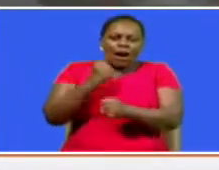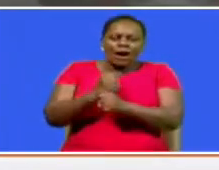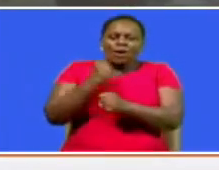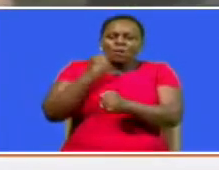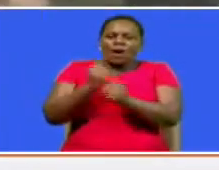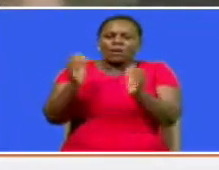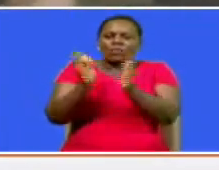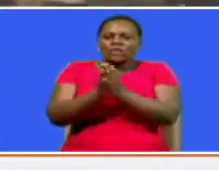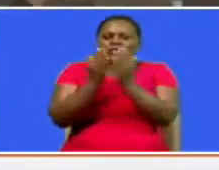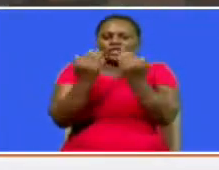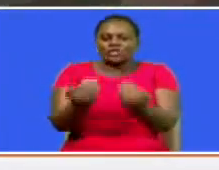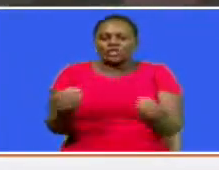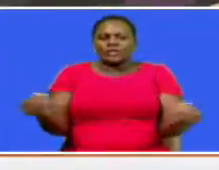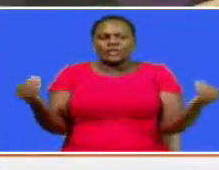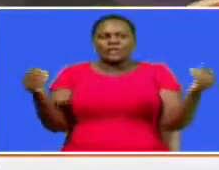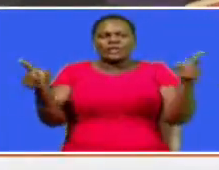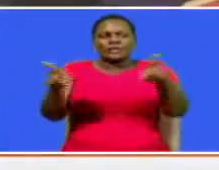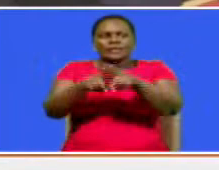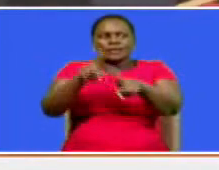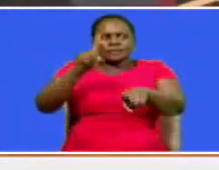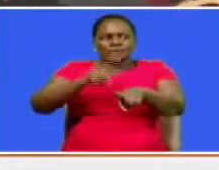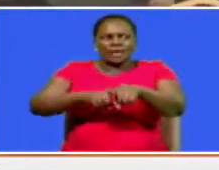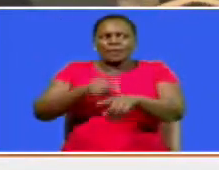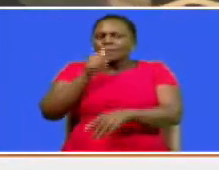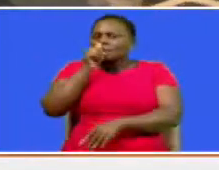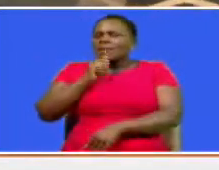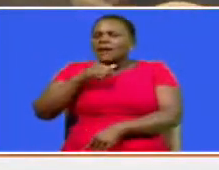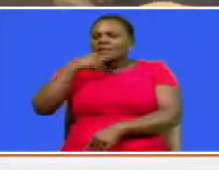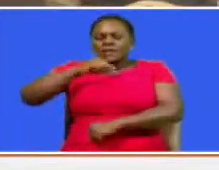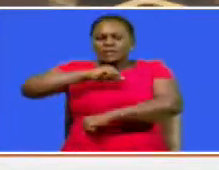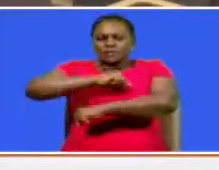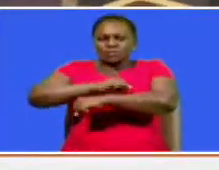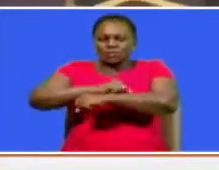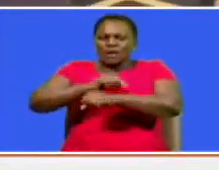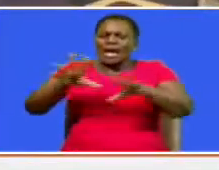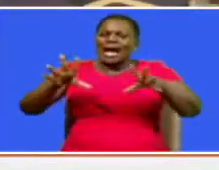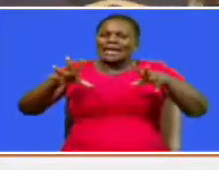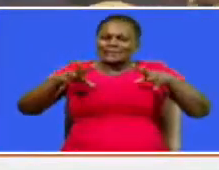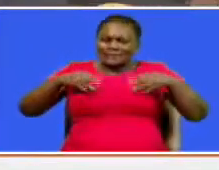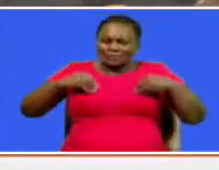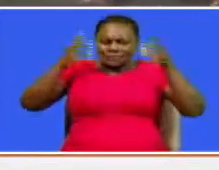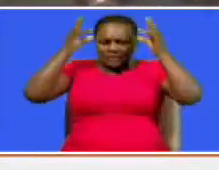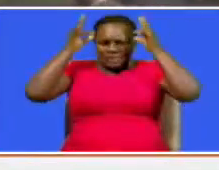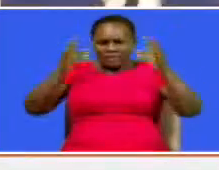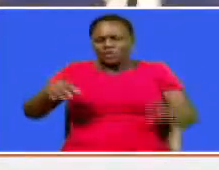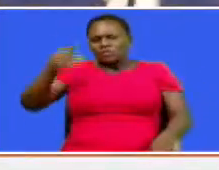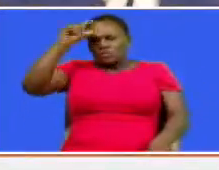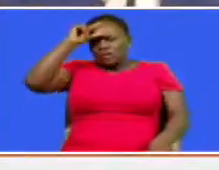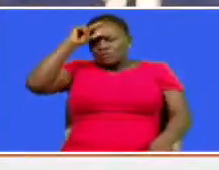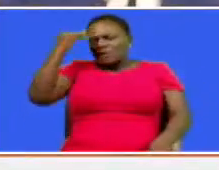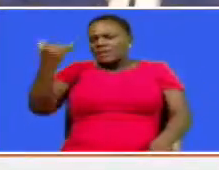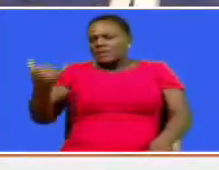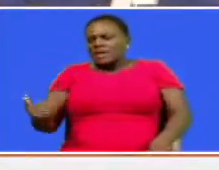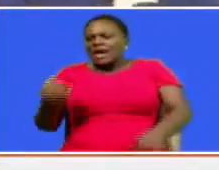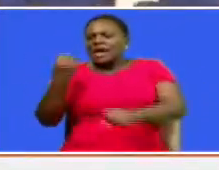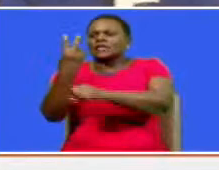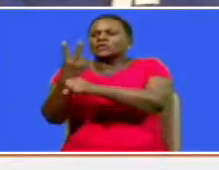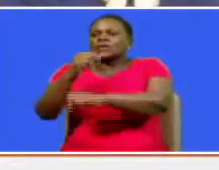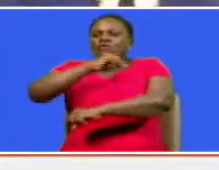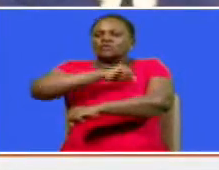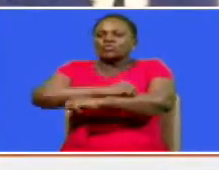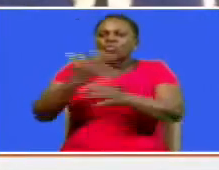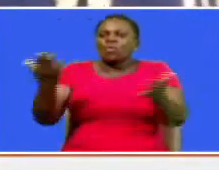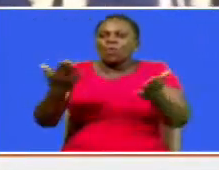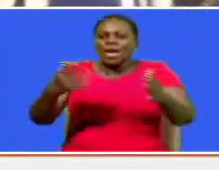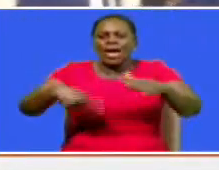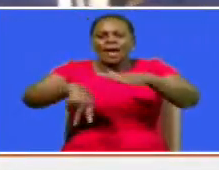with them. Wakati huo huo, shule za binafsi zimechangamkia uamuzi wa serikali kwamba junior secondary itiwe kwenye himaya ya